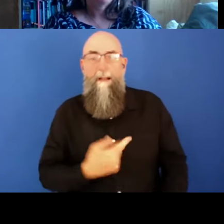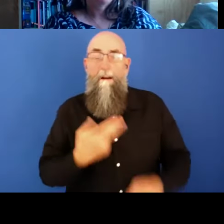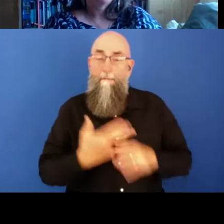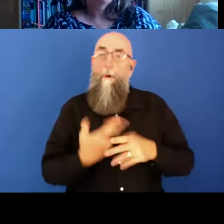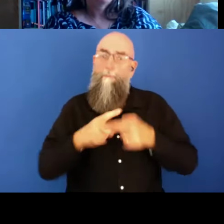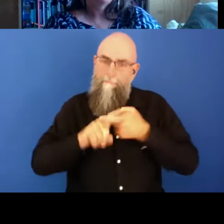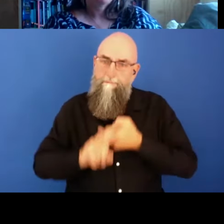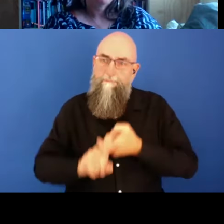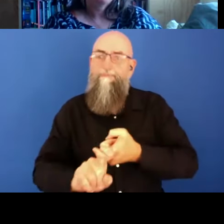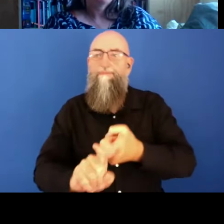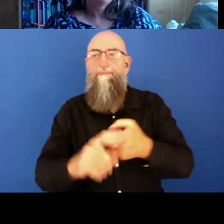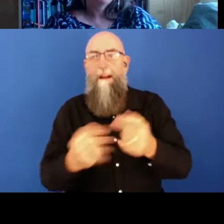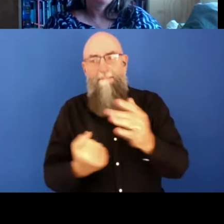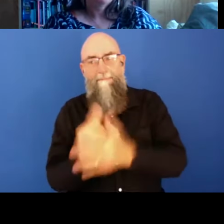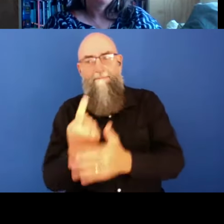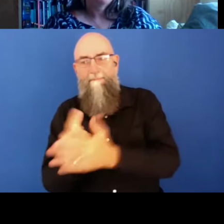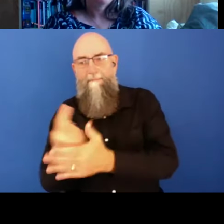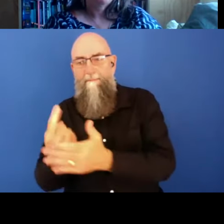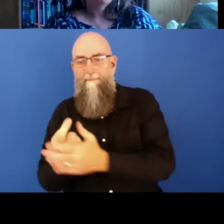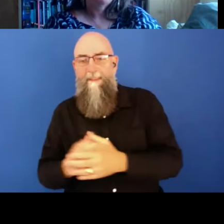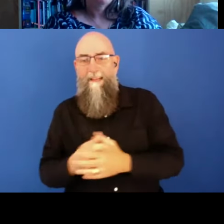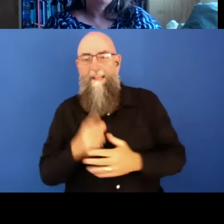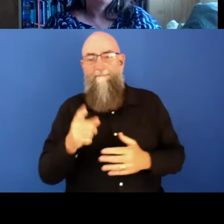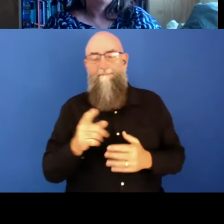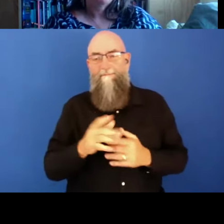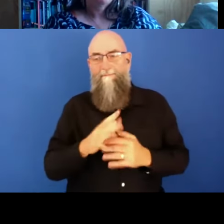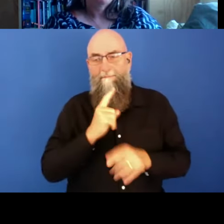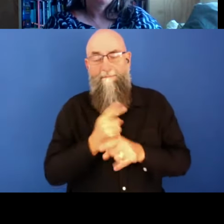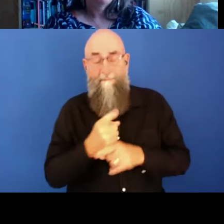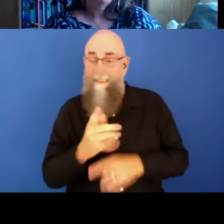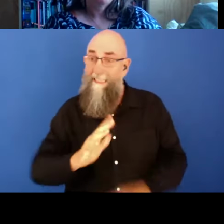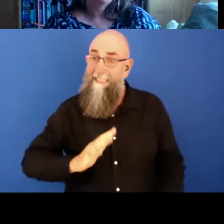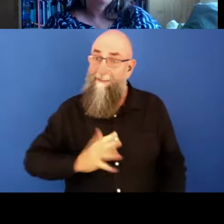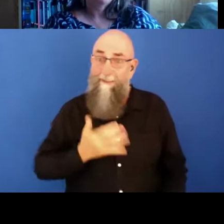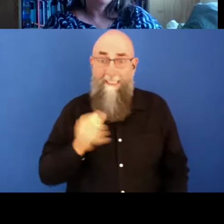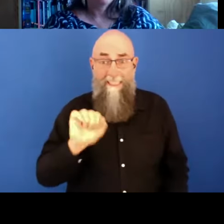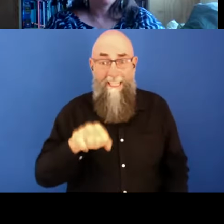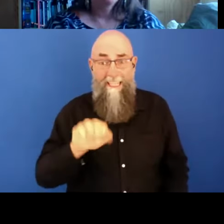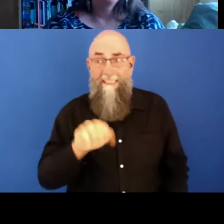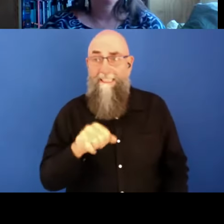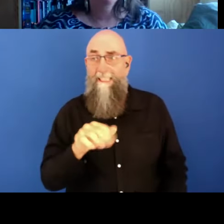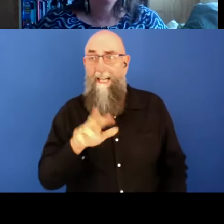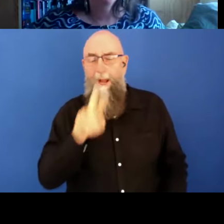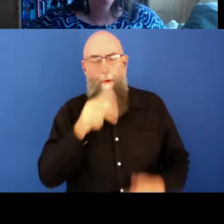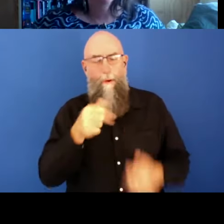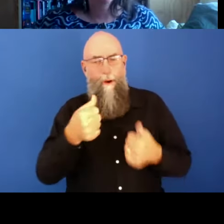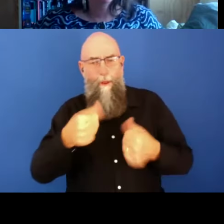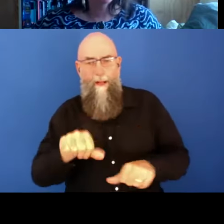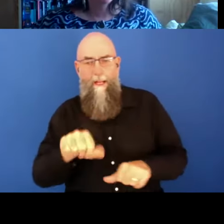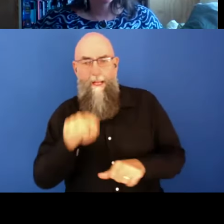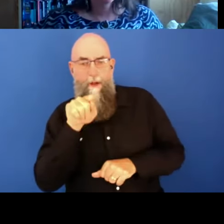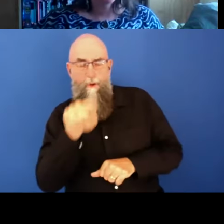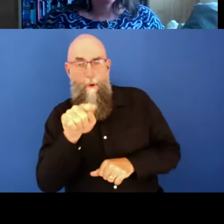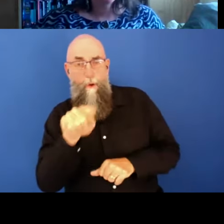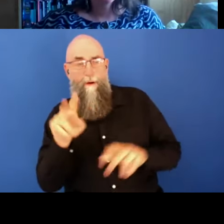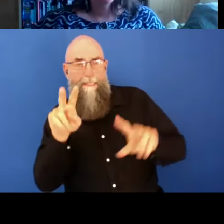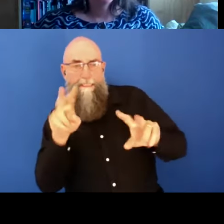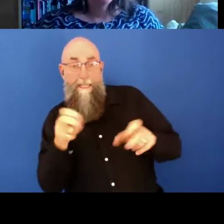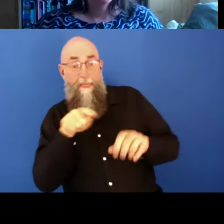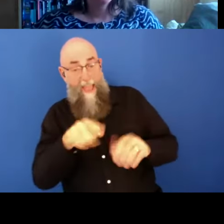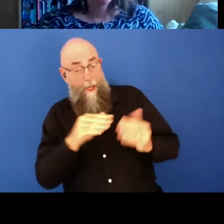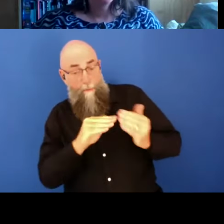yeah it's interesting because i think it's i mean you're almost sort of you know the the resident arts team in the community